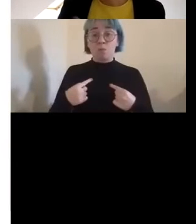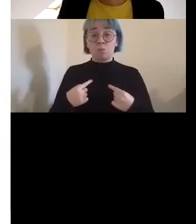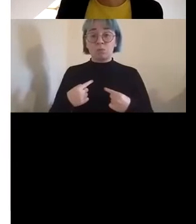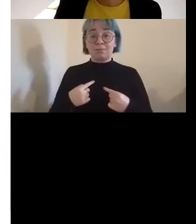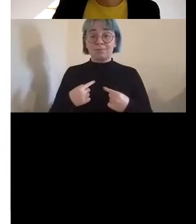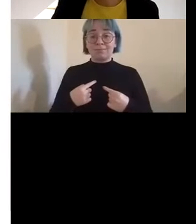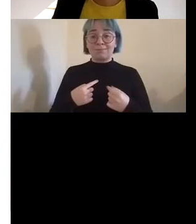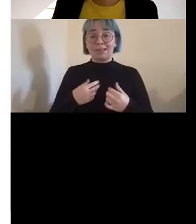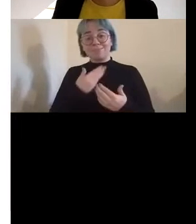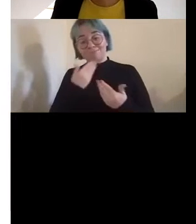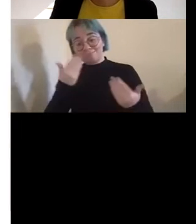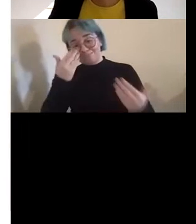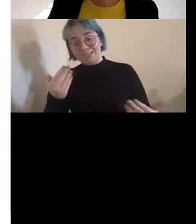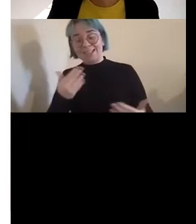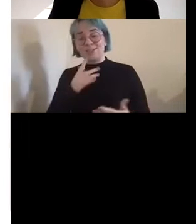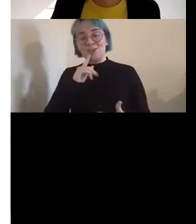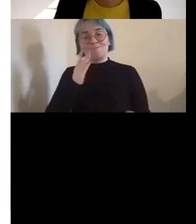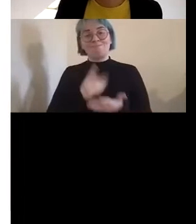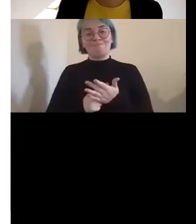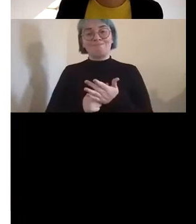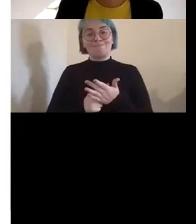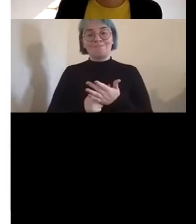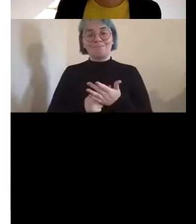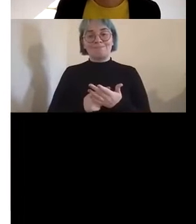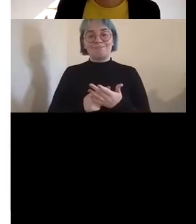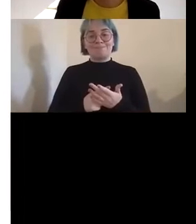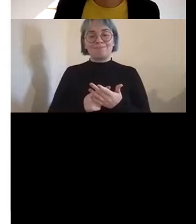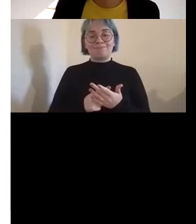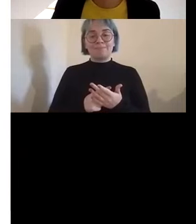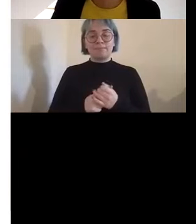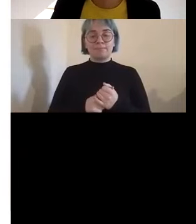is not decisive. It does not mean that these are not actually